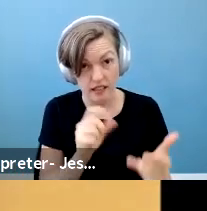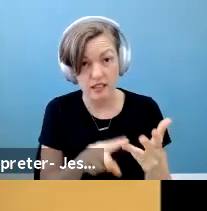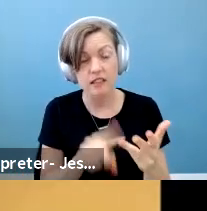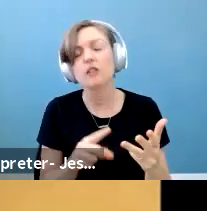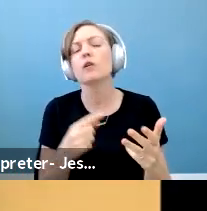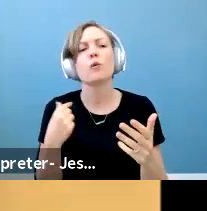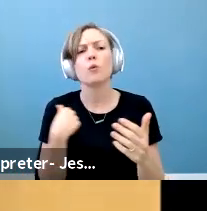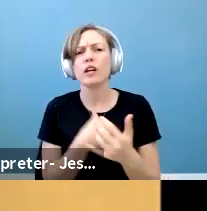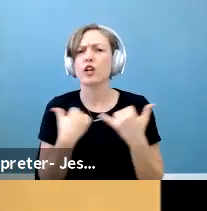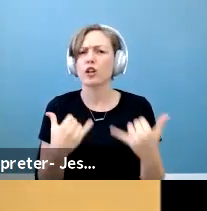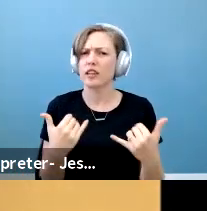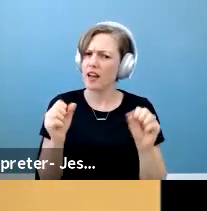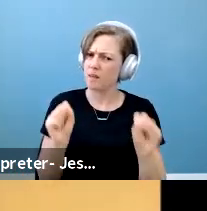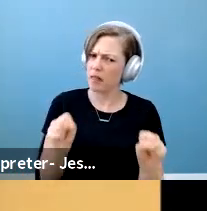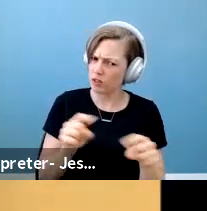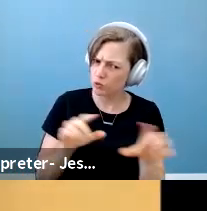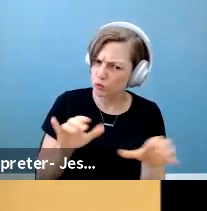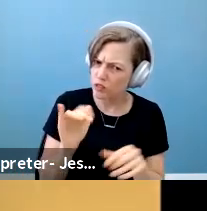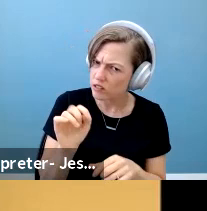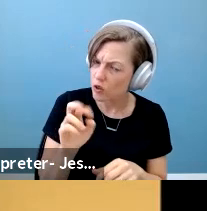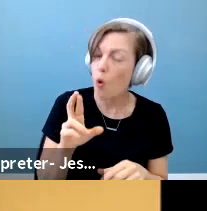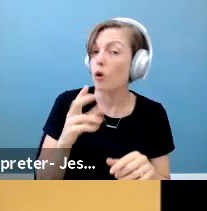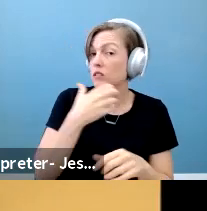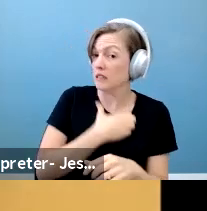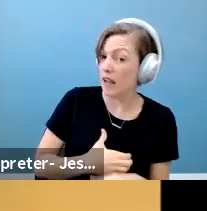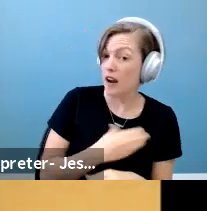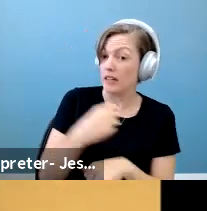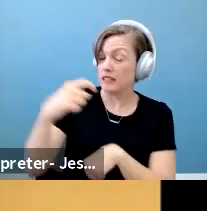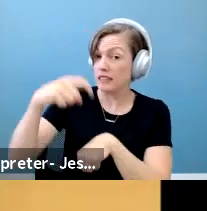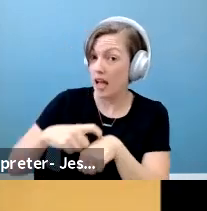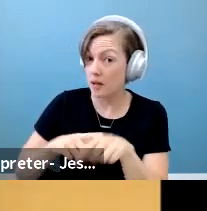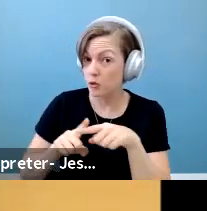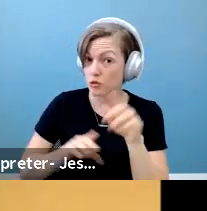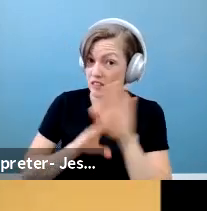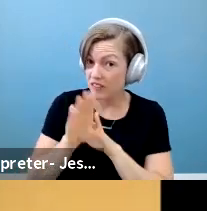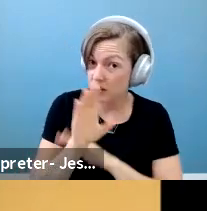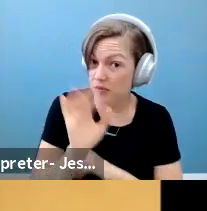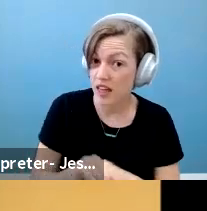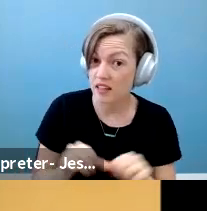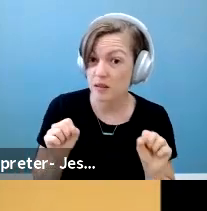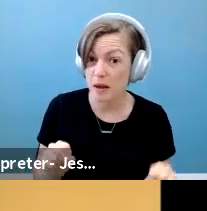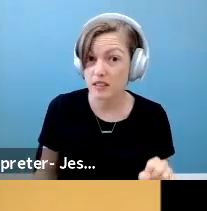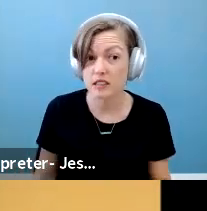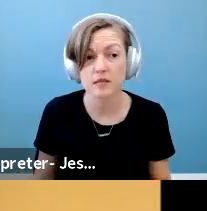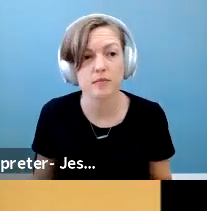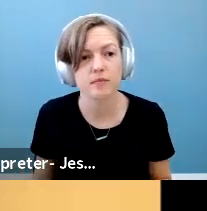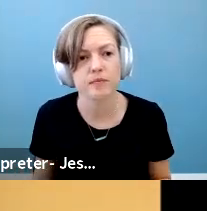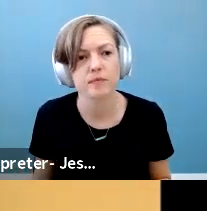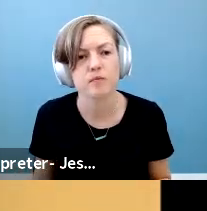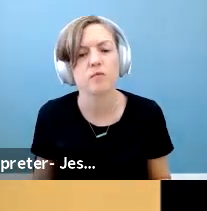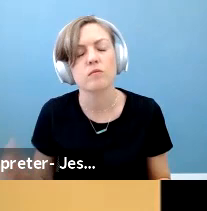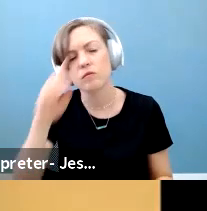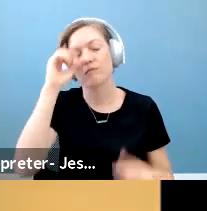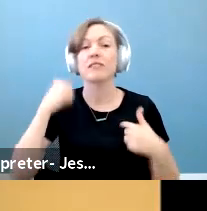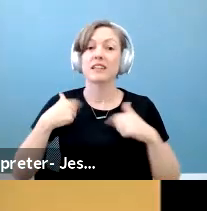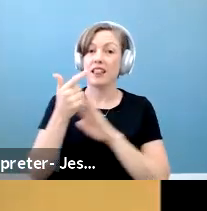currently have the capacity to do it, or the desire and time to develop that capacity? As a legislator,